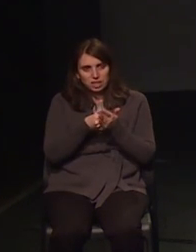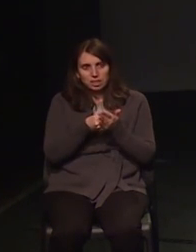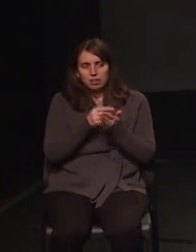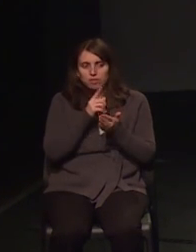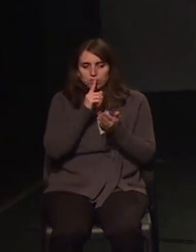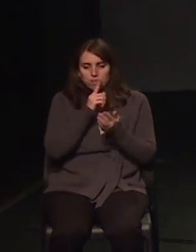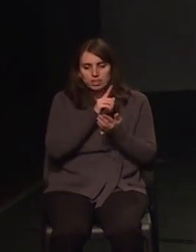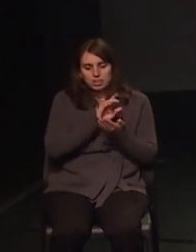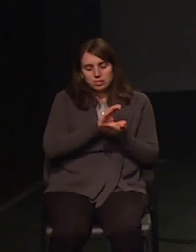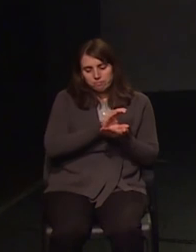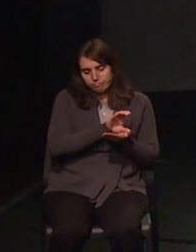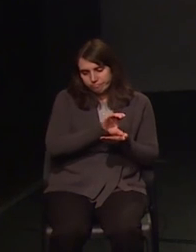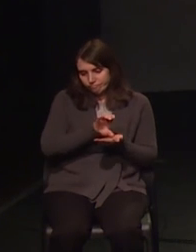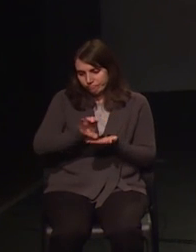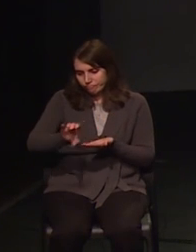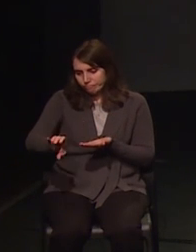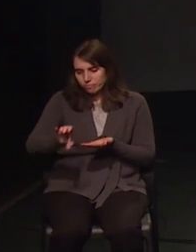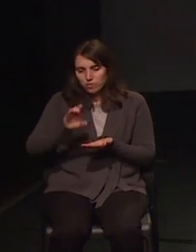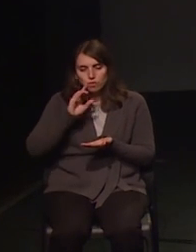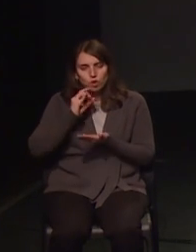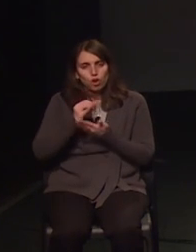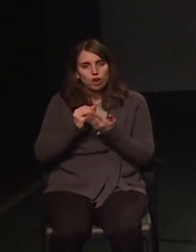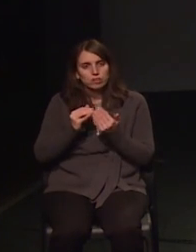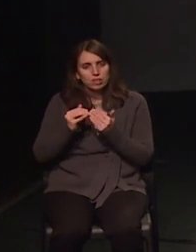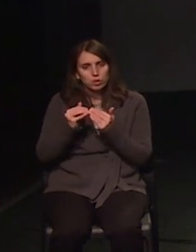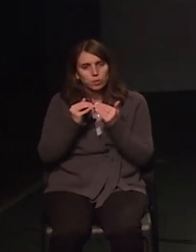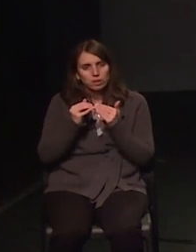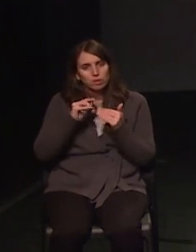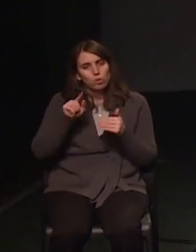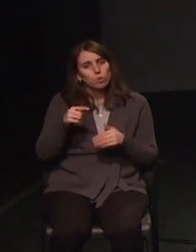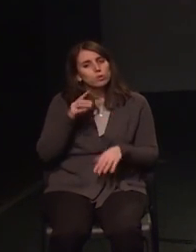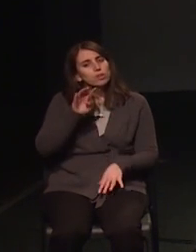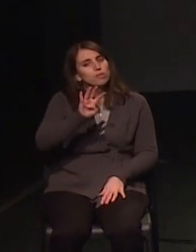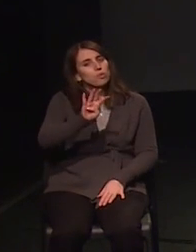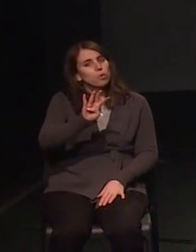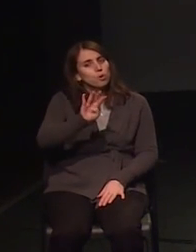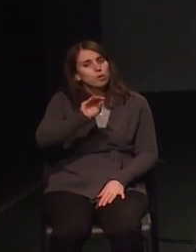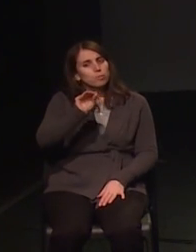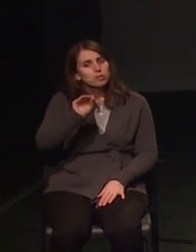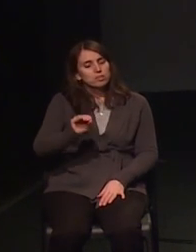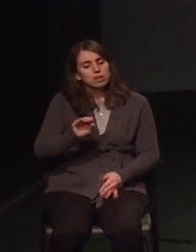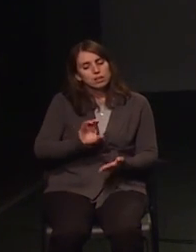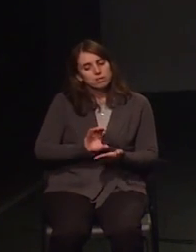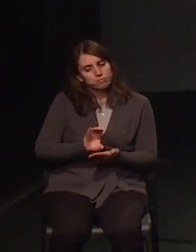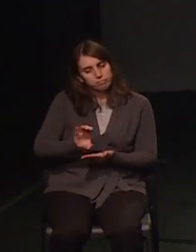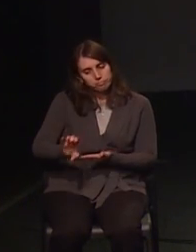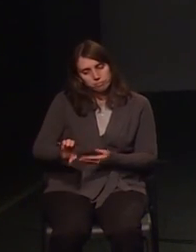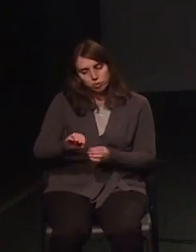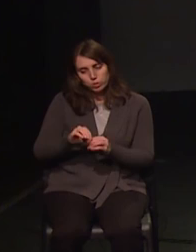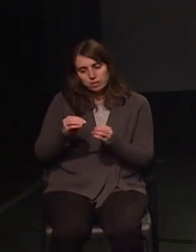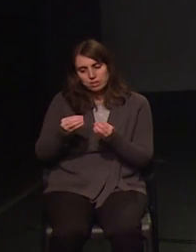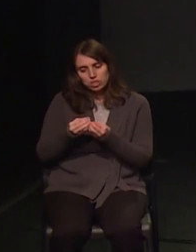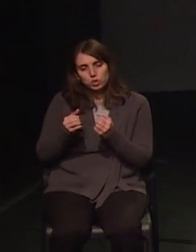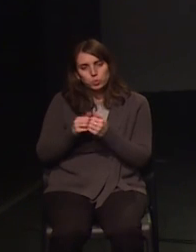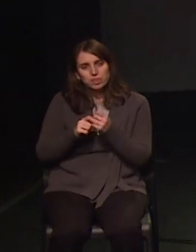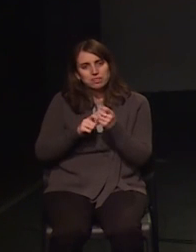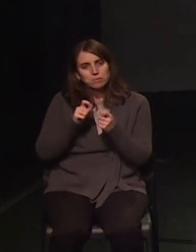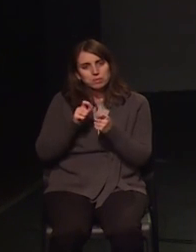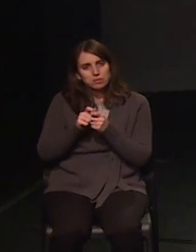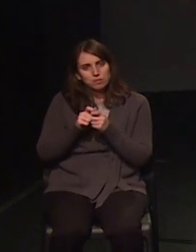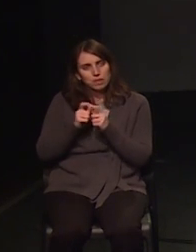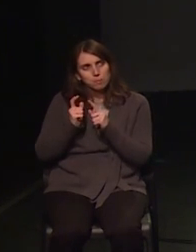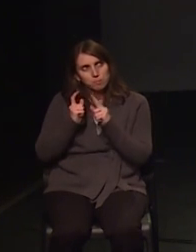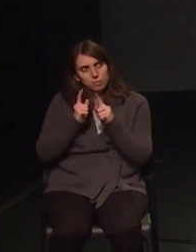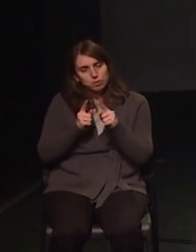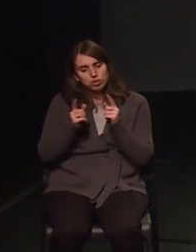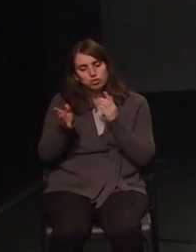equity. What does very small mean? Just 4% is targeted to organizations with a specific mission to serve communities of color,